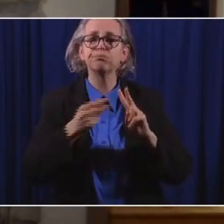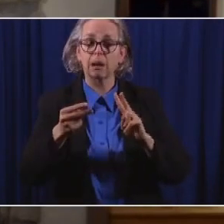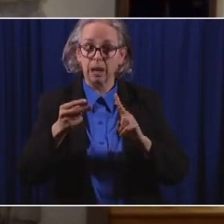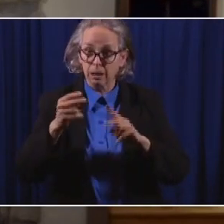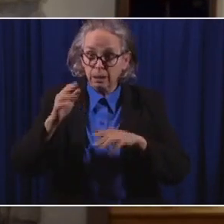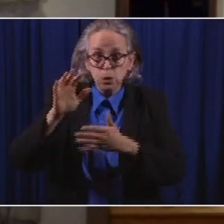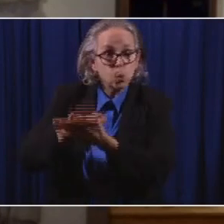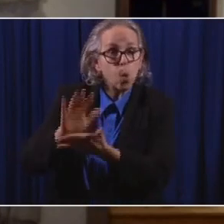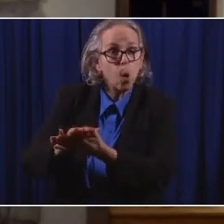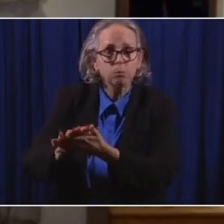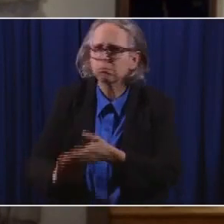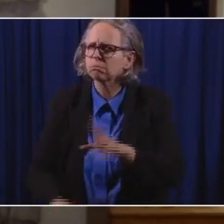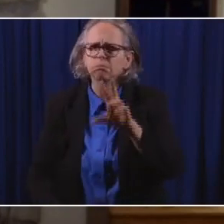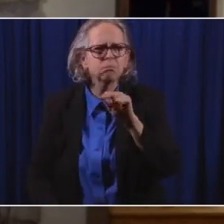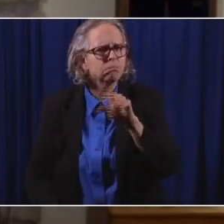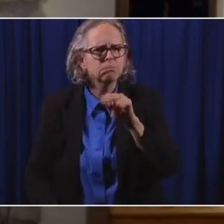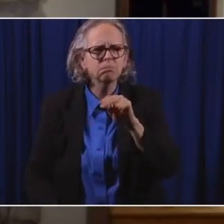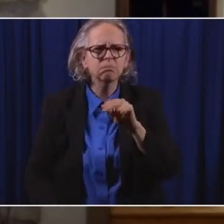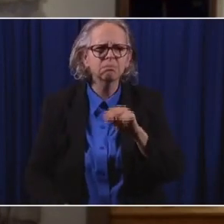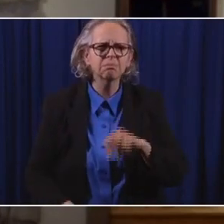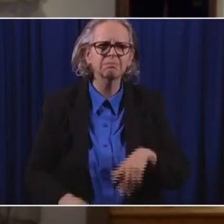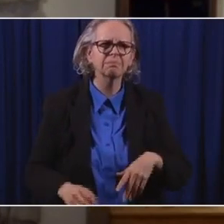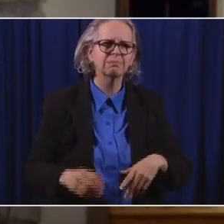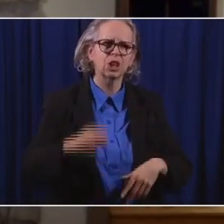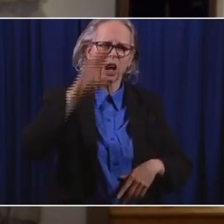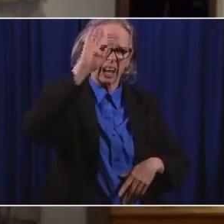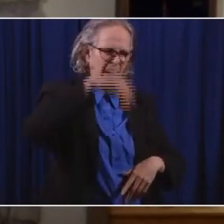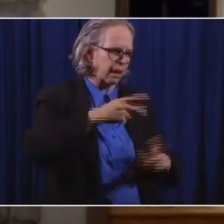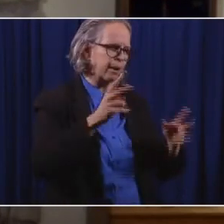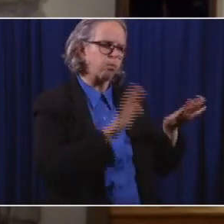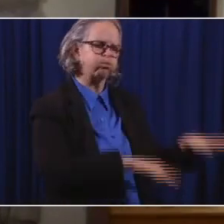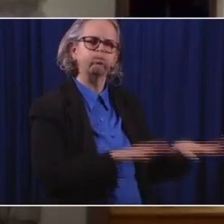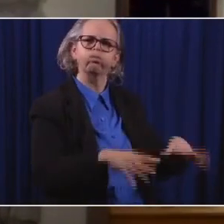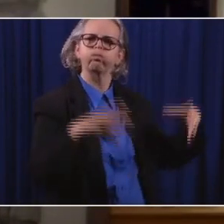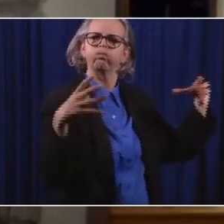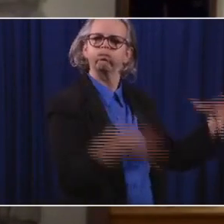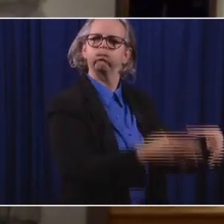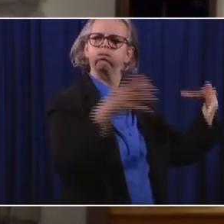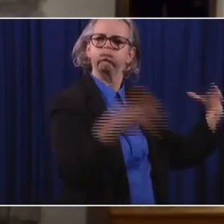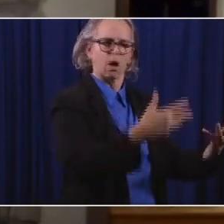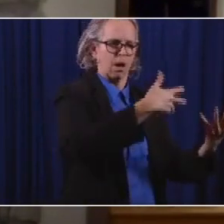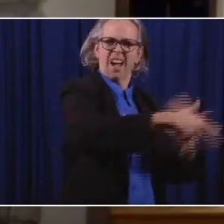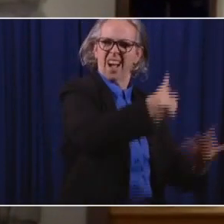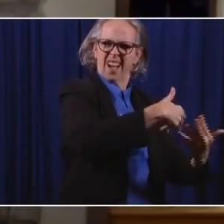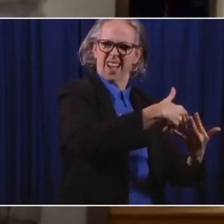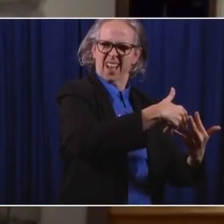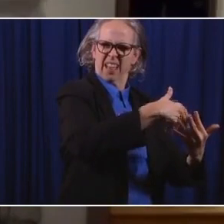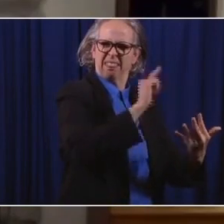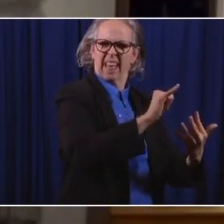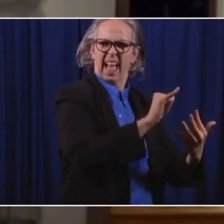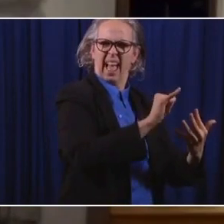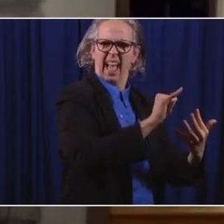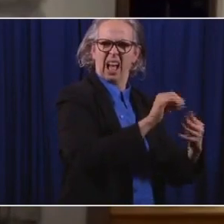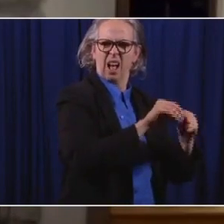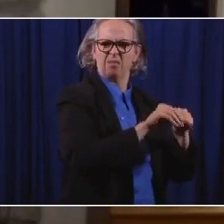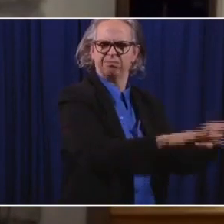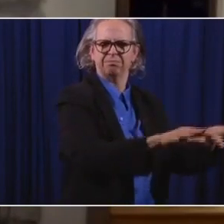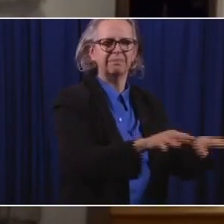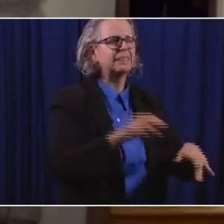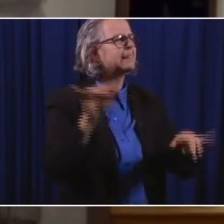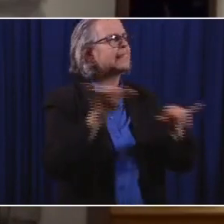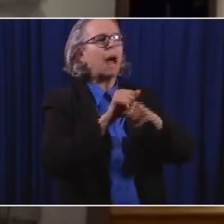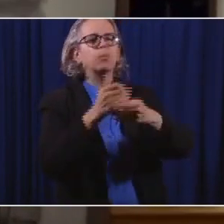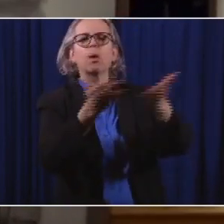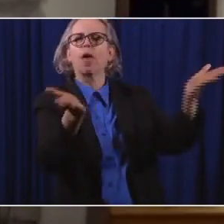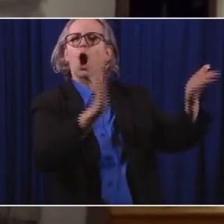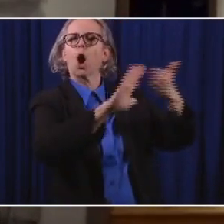been. These were not regular team functions. So again, this is similar to what we're seeing in the adult world, where